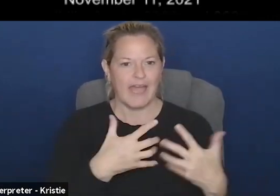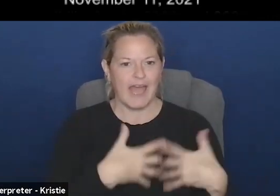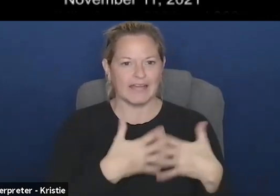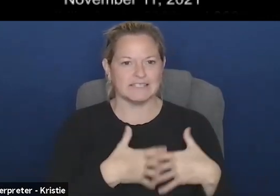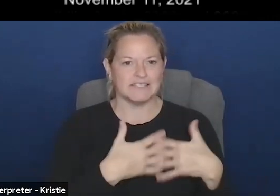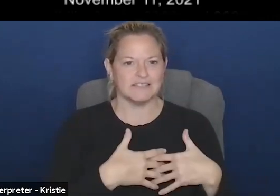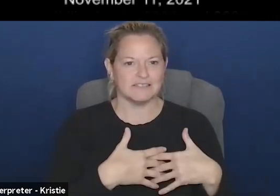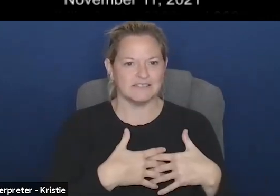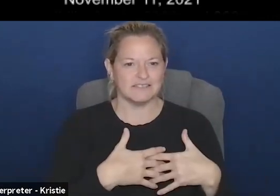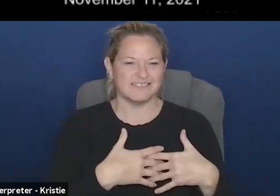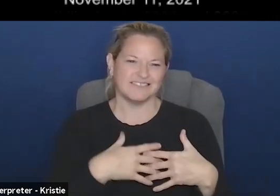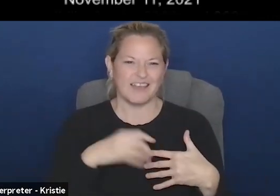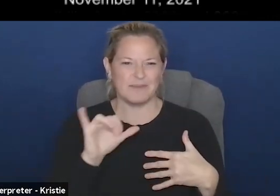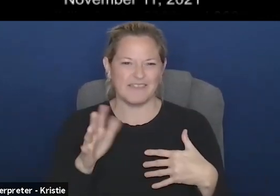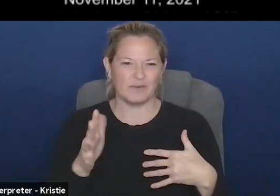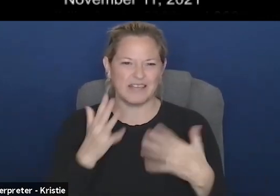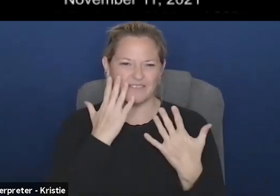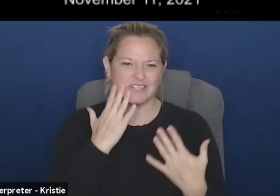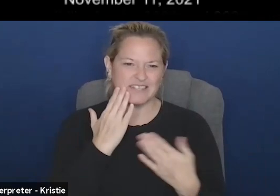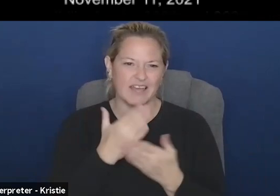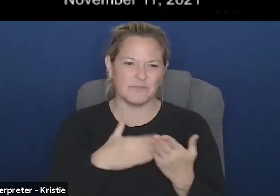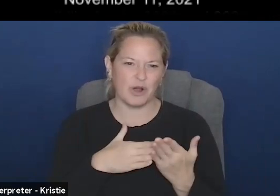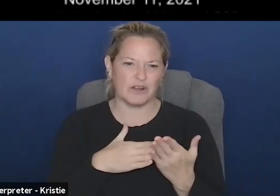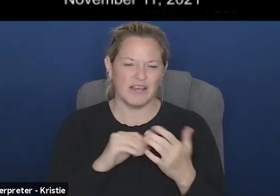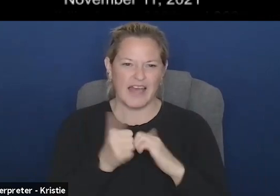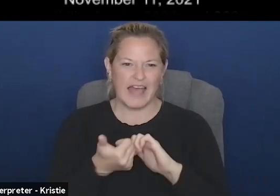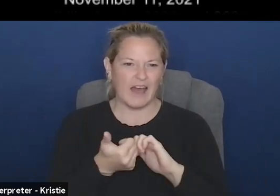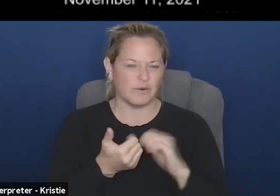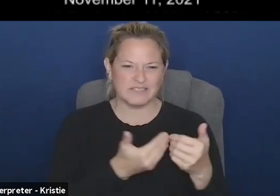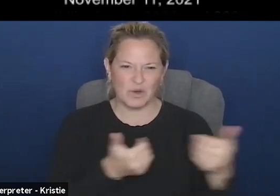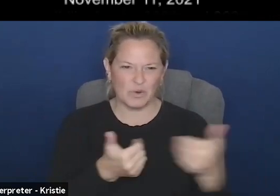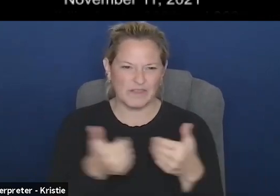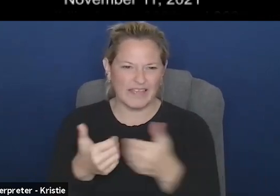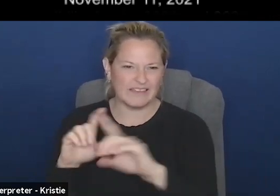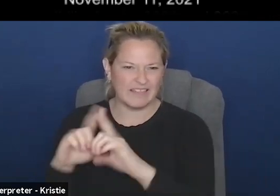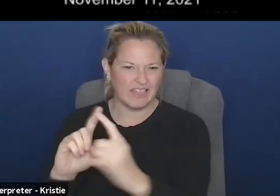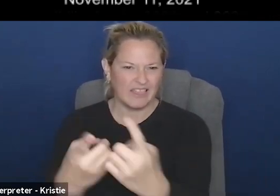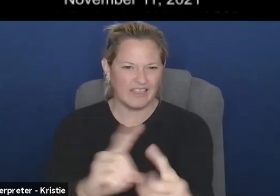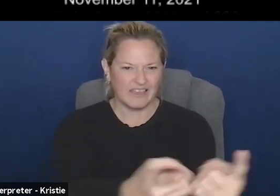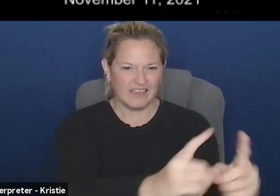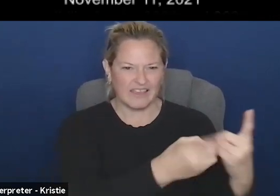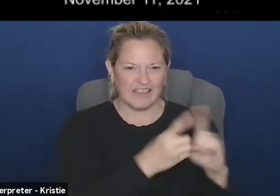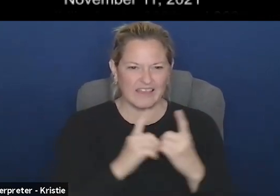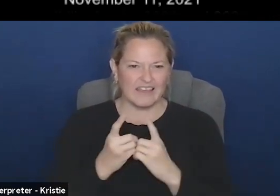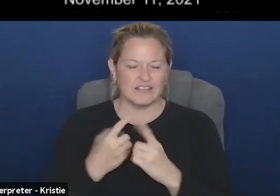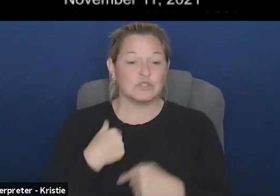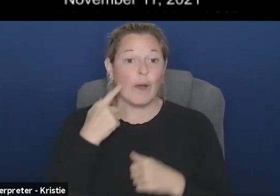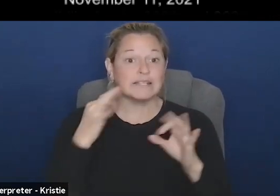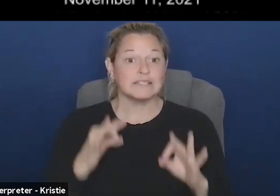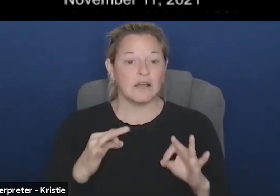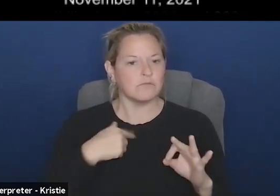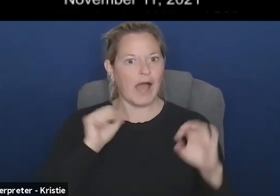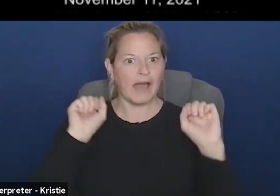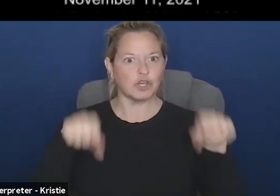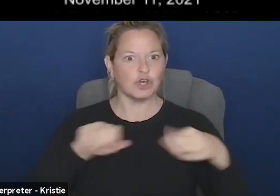I had a revelation at the time that that I could be a physicist, I could be a scientist, I could